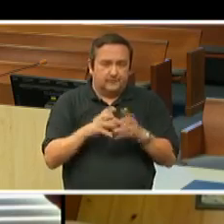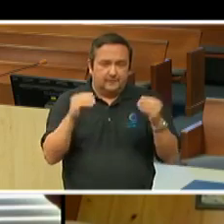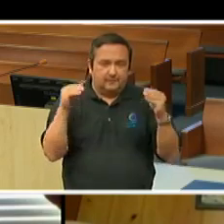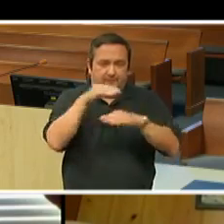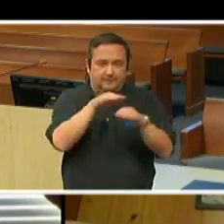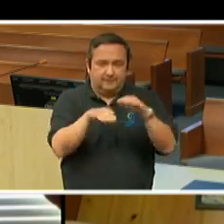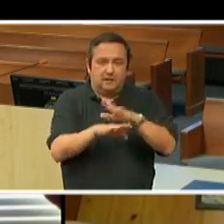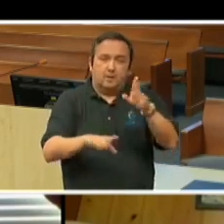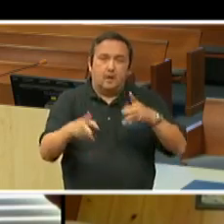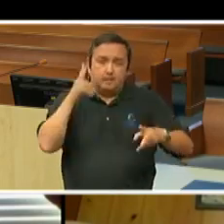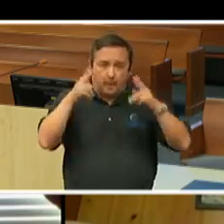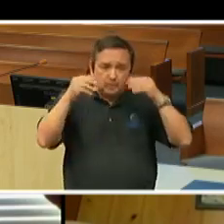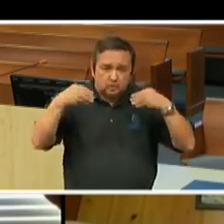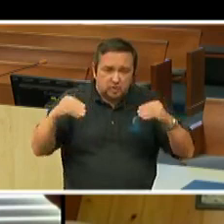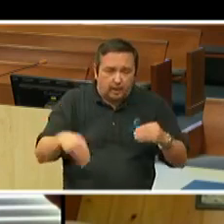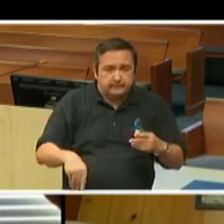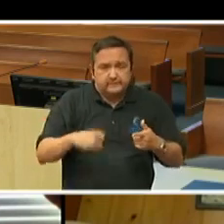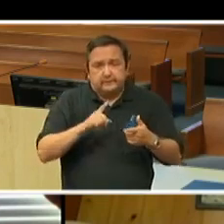barbershops